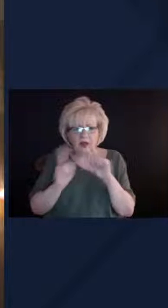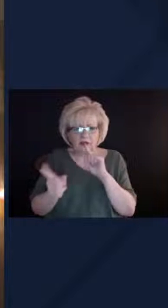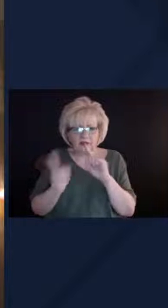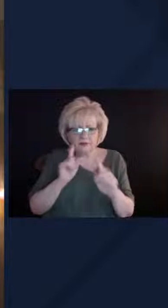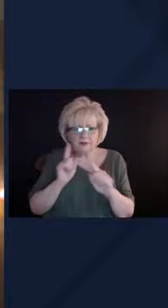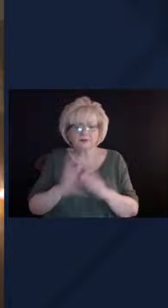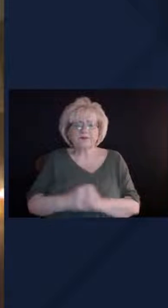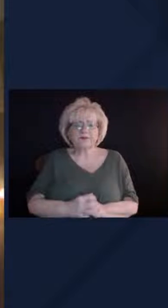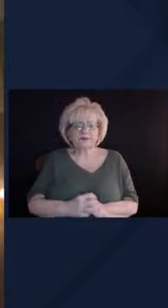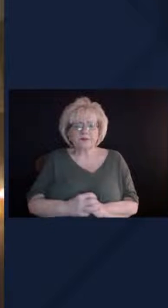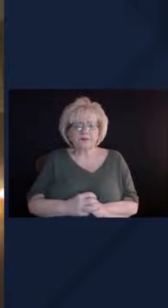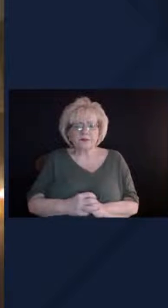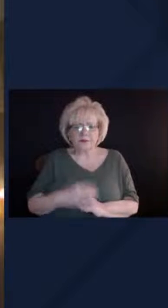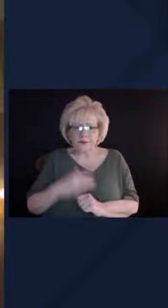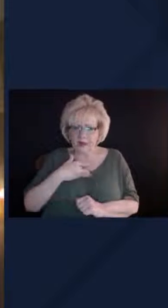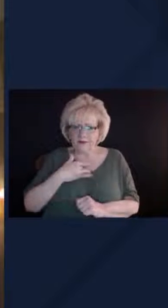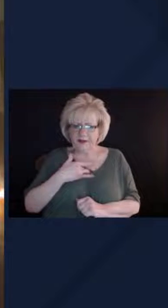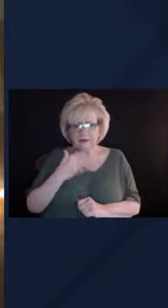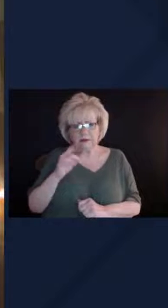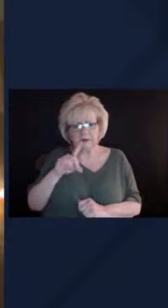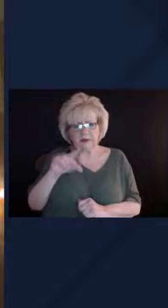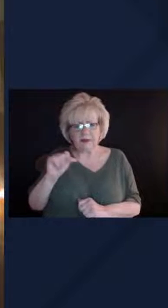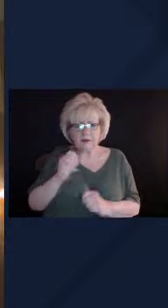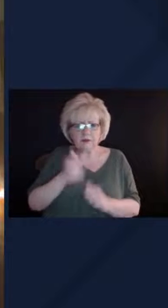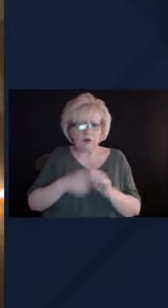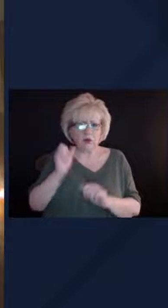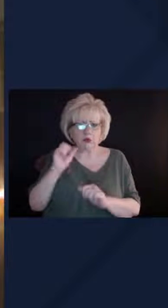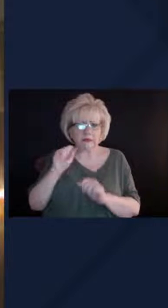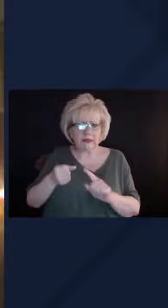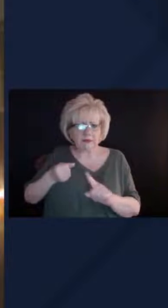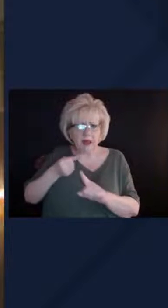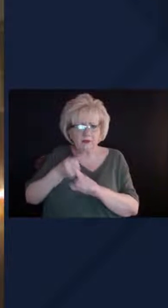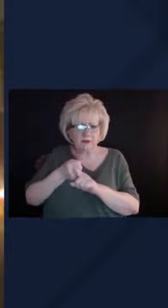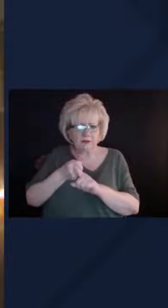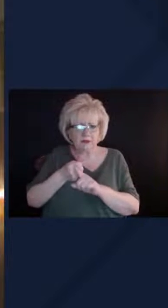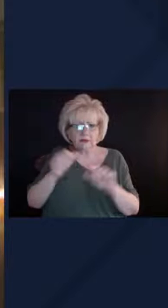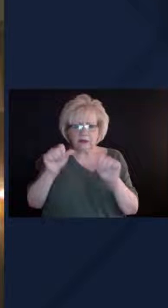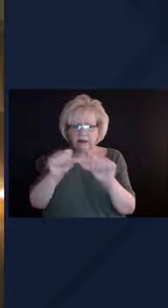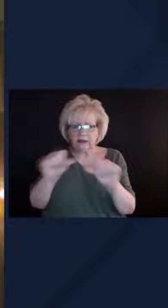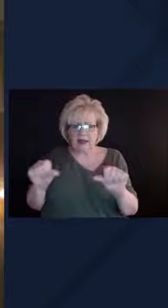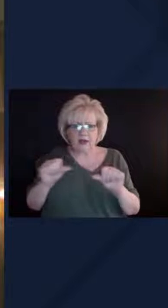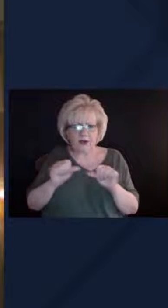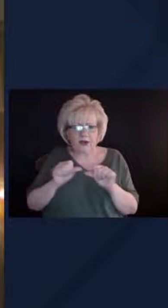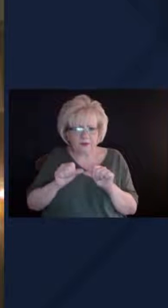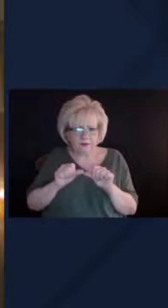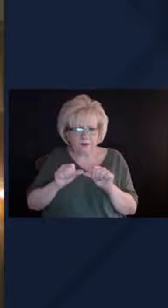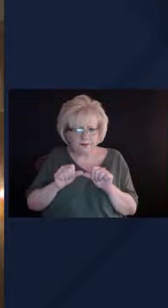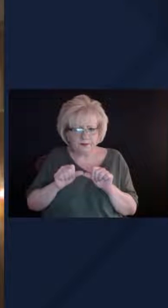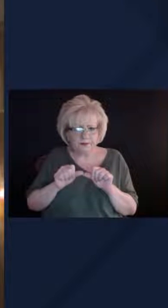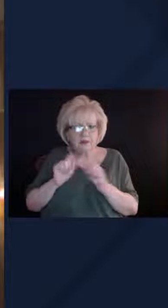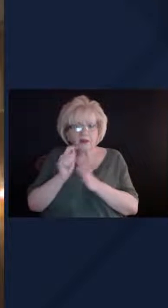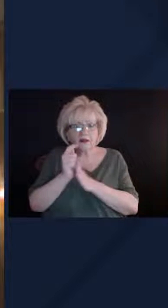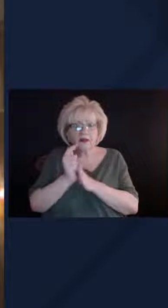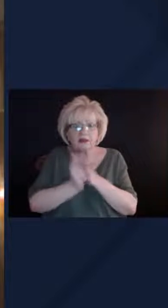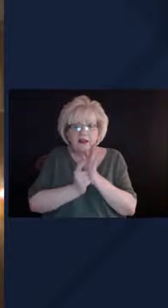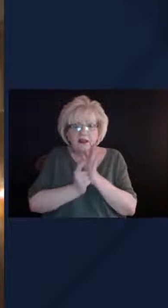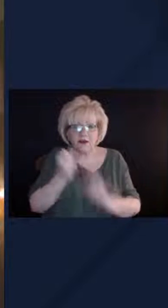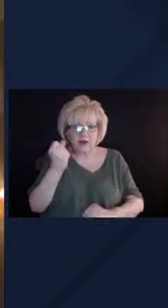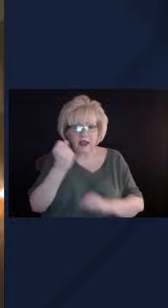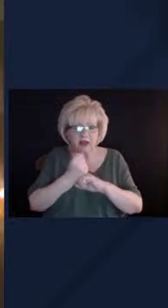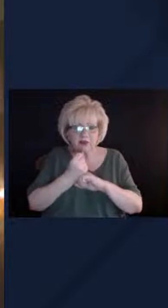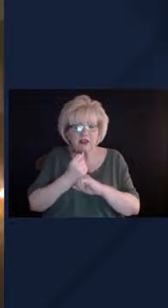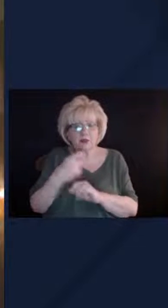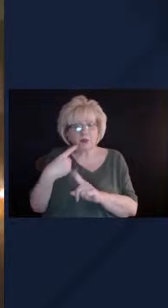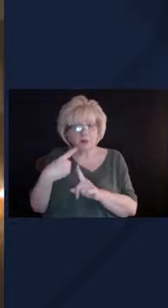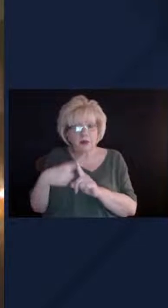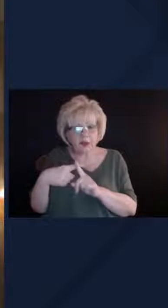I think that disability has been the most impactful areas of legal advocacy and interpersonal